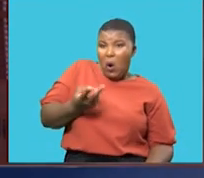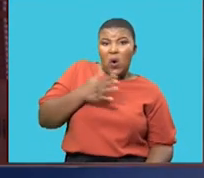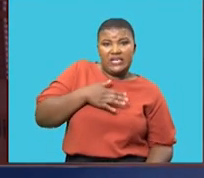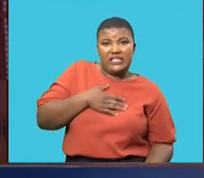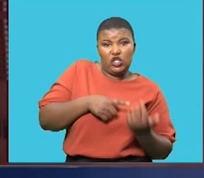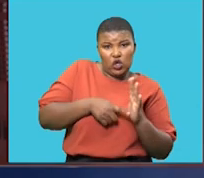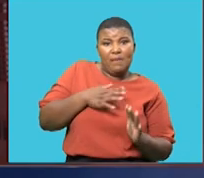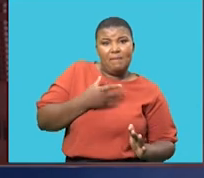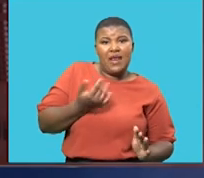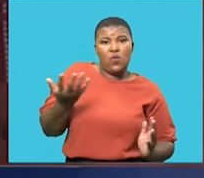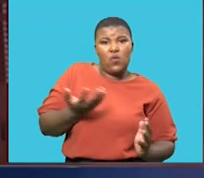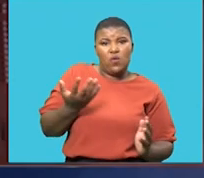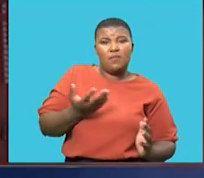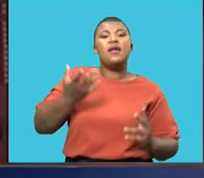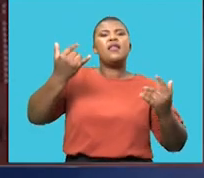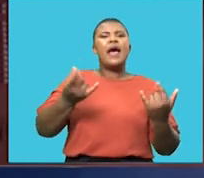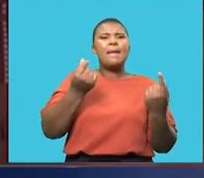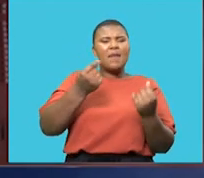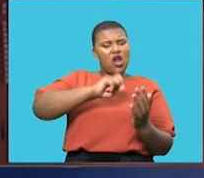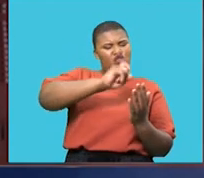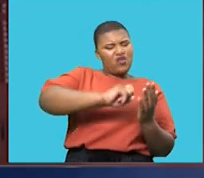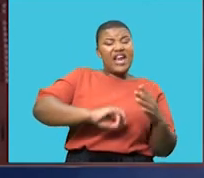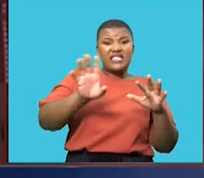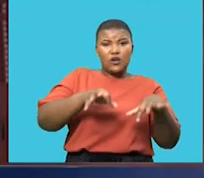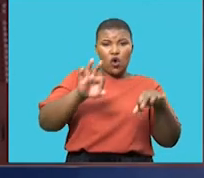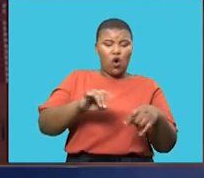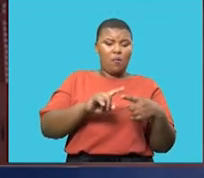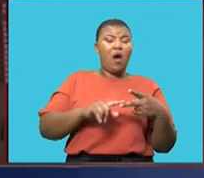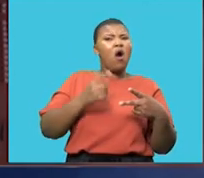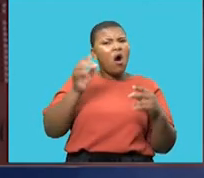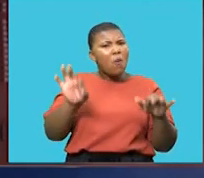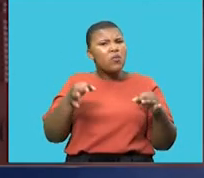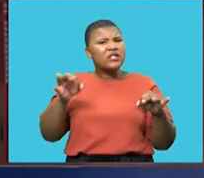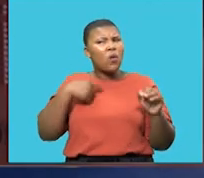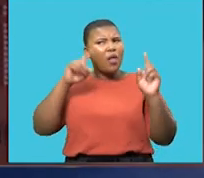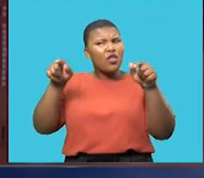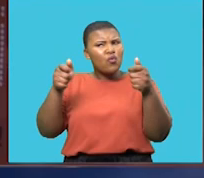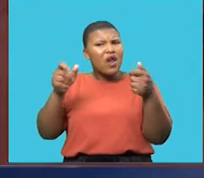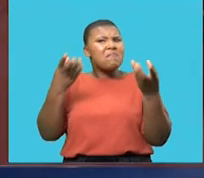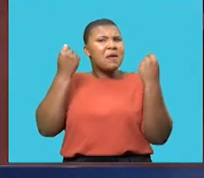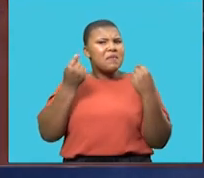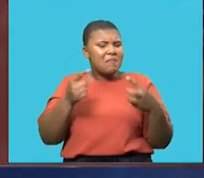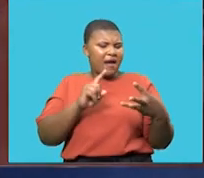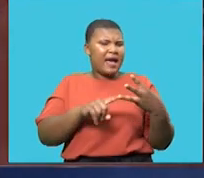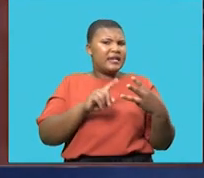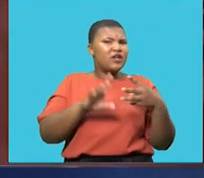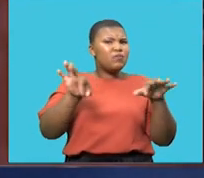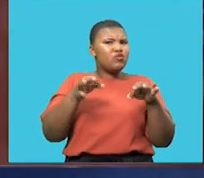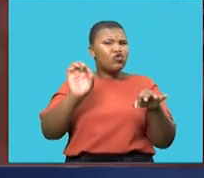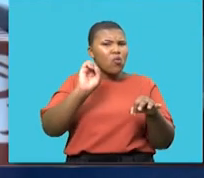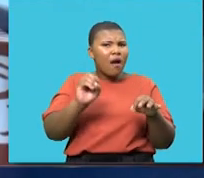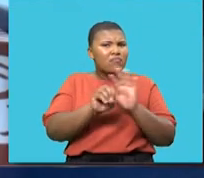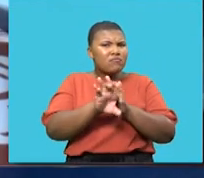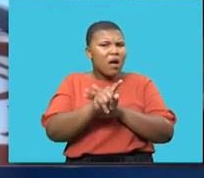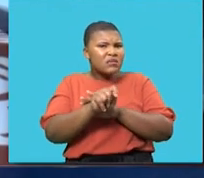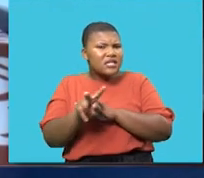attend abazobona imali sekubhaleni kwengoma. Imali sokusebenzisa umculo wami emsakazweni. Imali sekusebenziseni kwami umusic wami usebenzise kuma